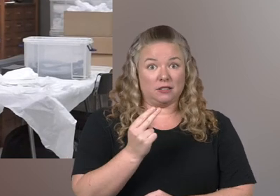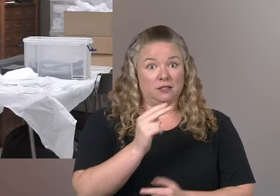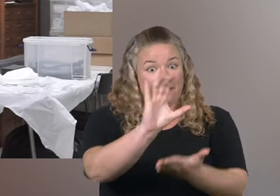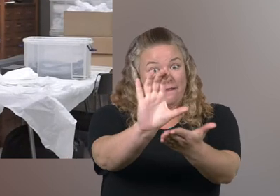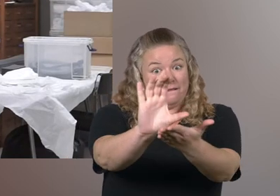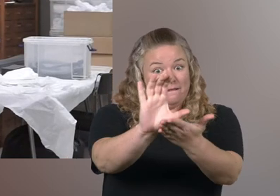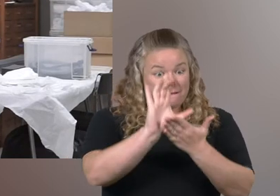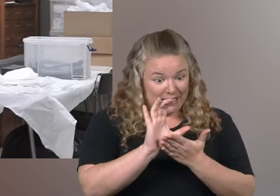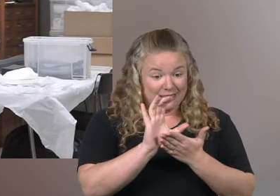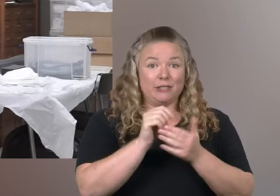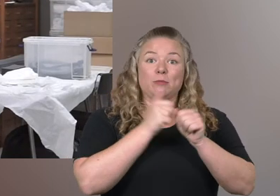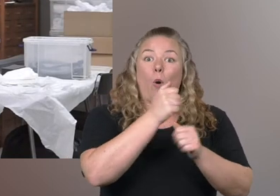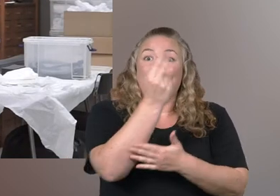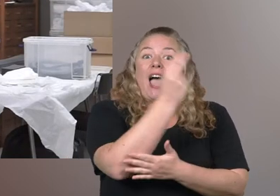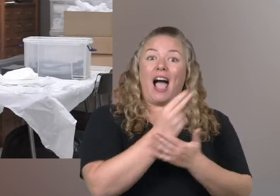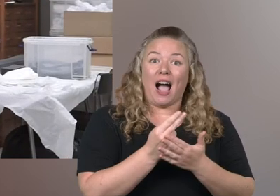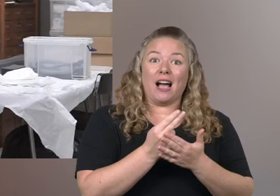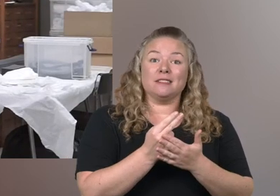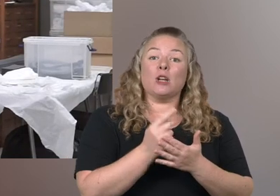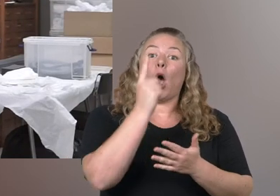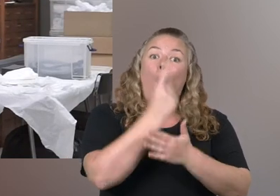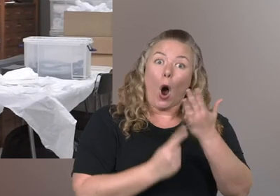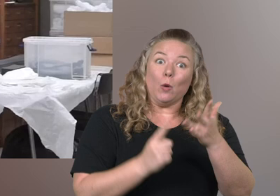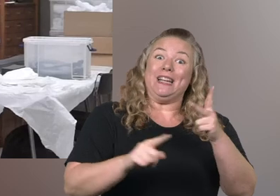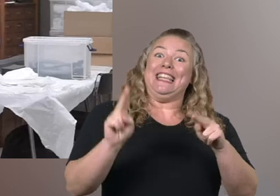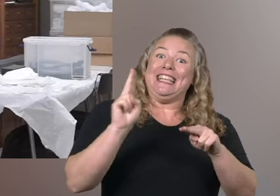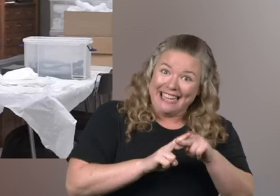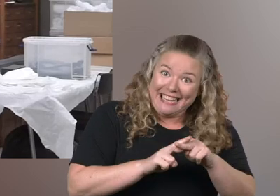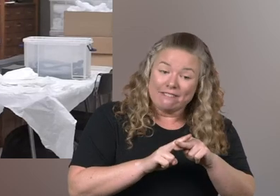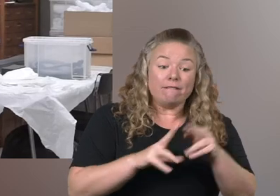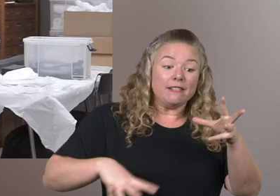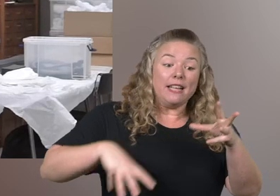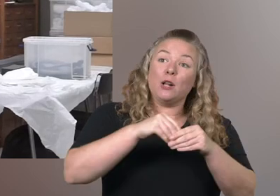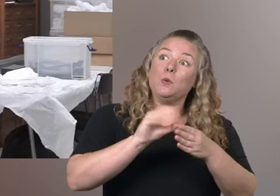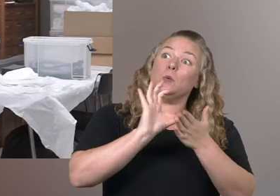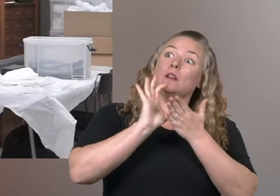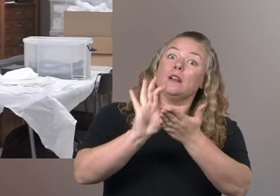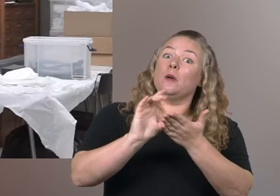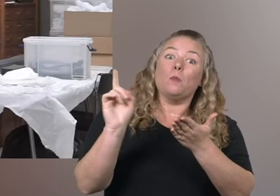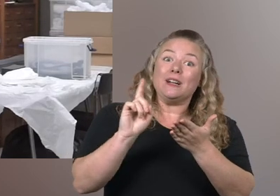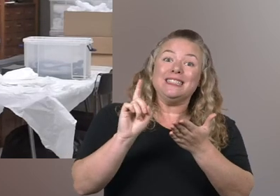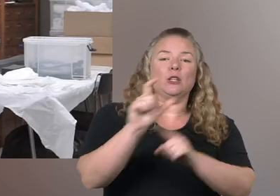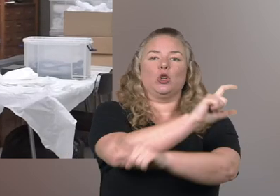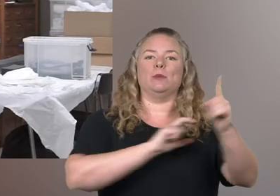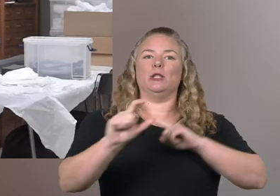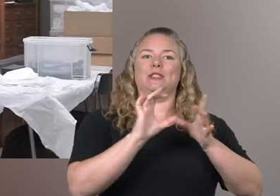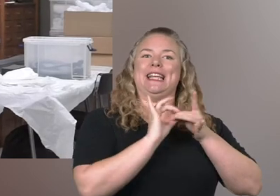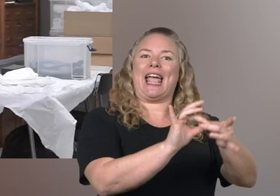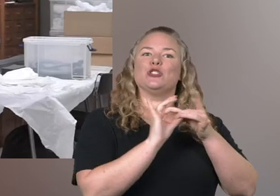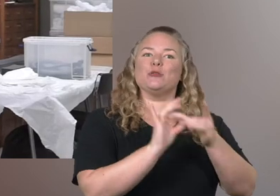women artists could only get funding to support their